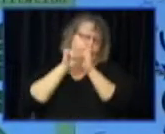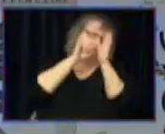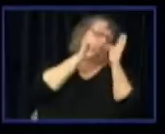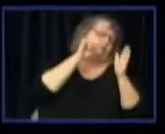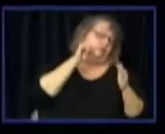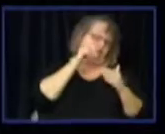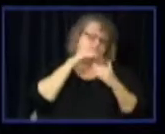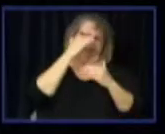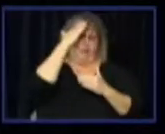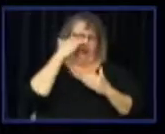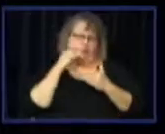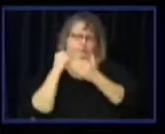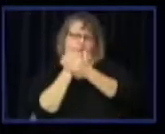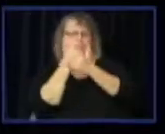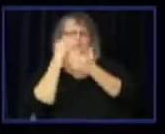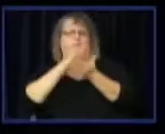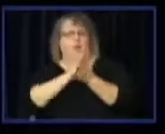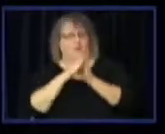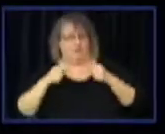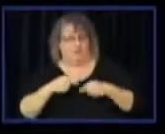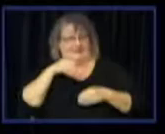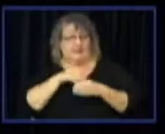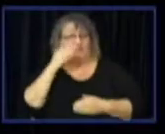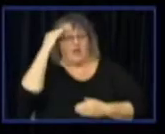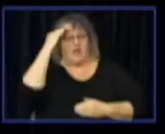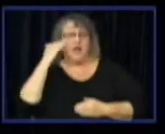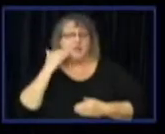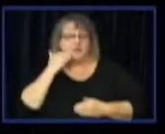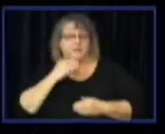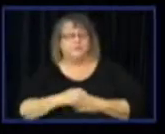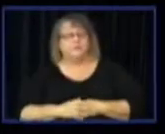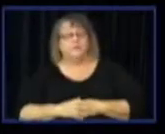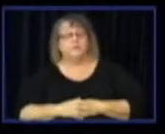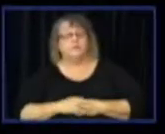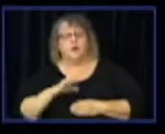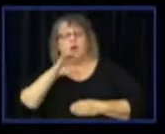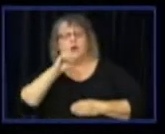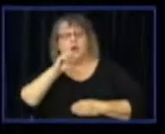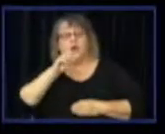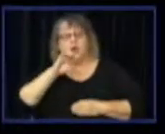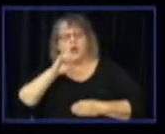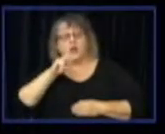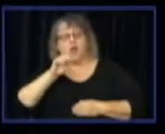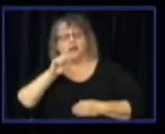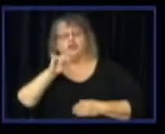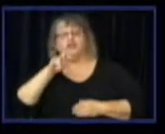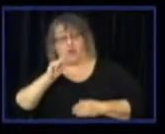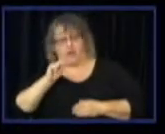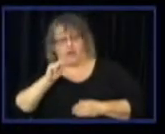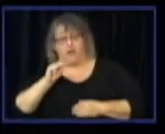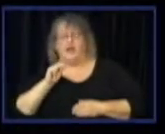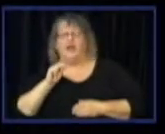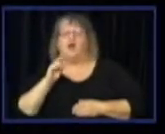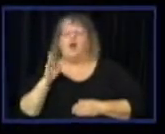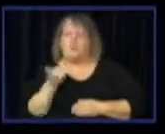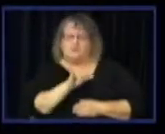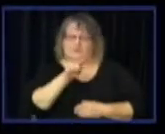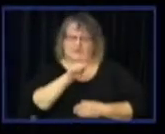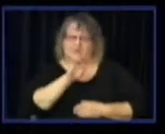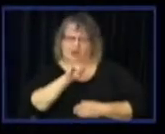that causes the brain to get damaged inside the skull. A concussion is a type of traumatic brain injury, a